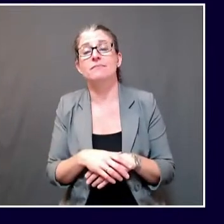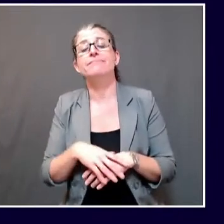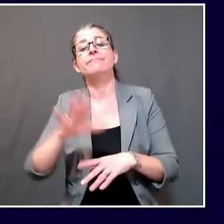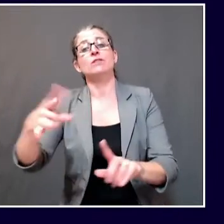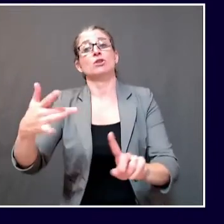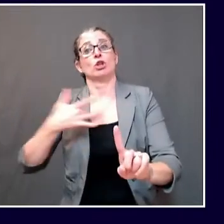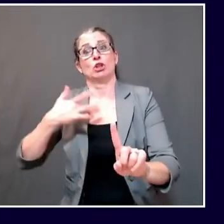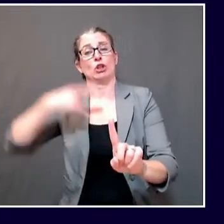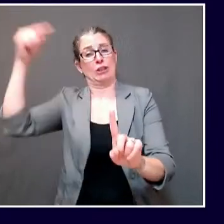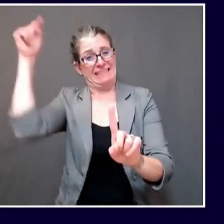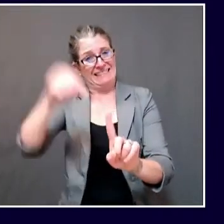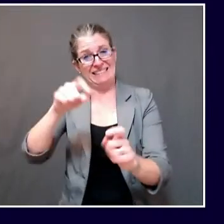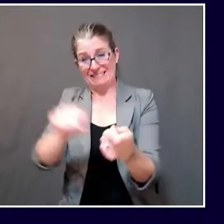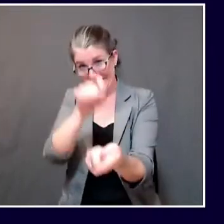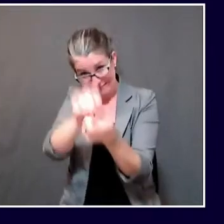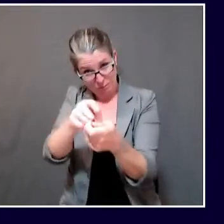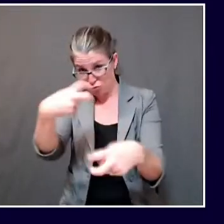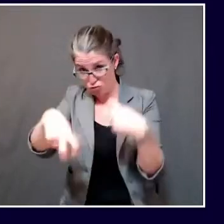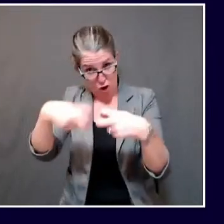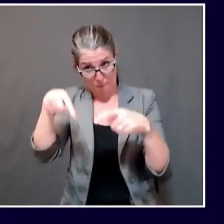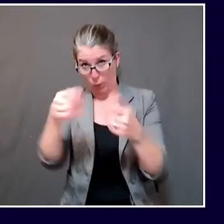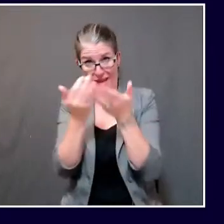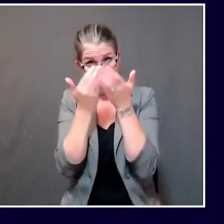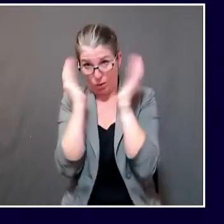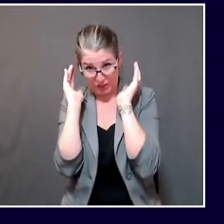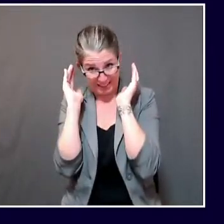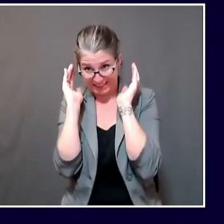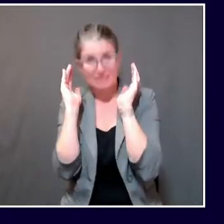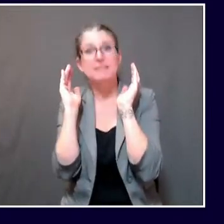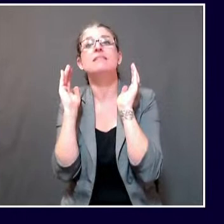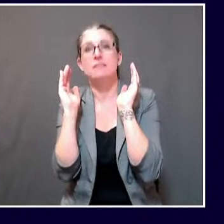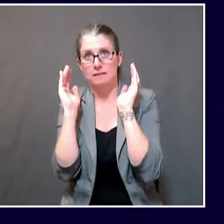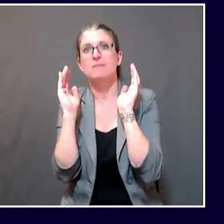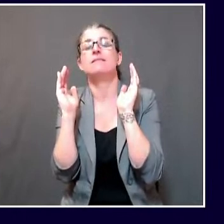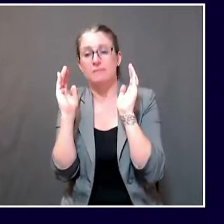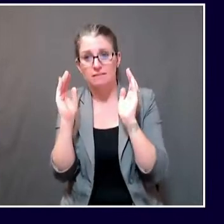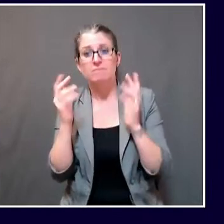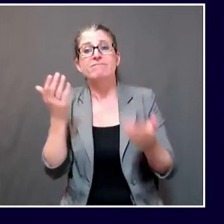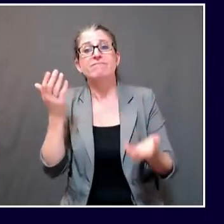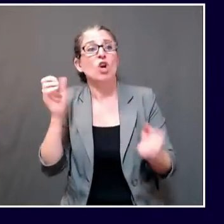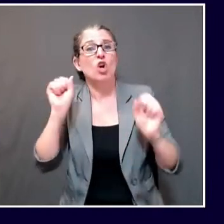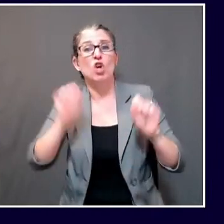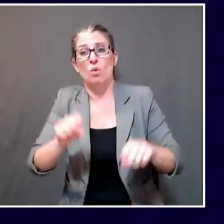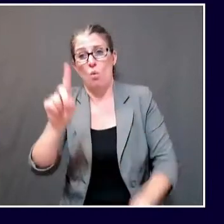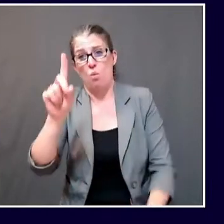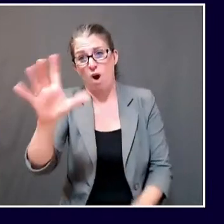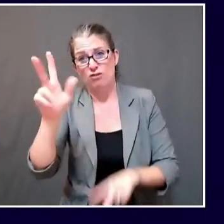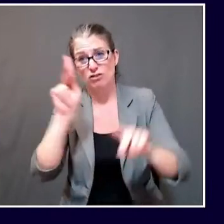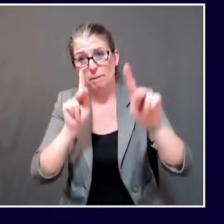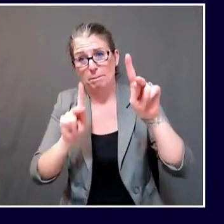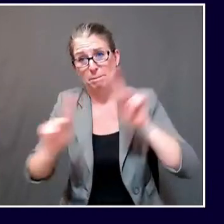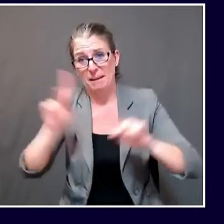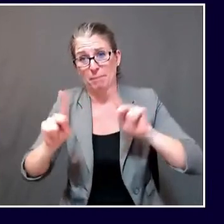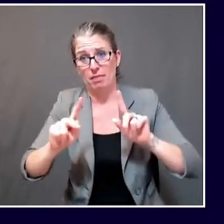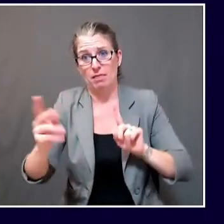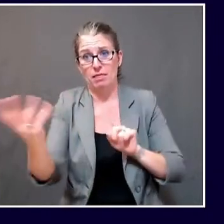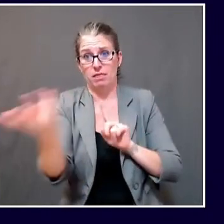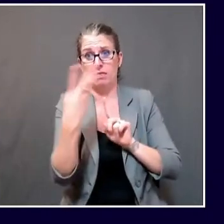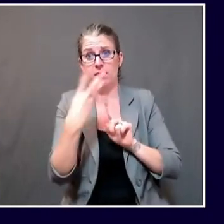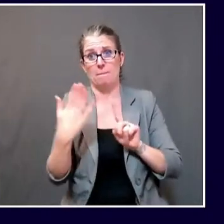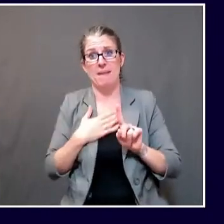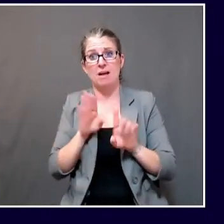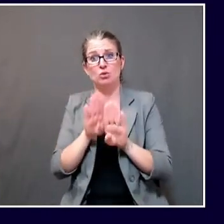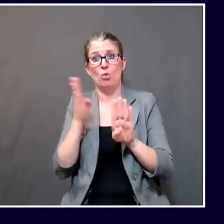have COVID-19. And so by going door to door, you could receive a cumulative dose of the virus that at the end of the